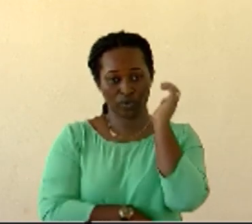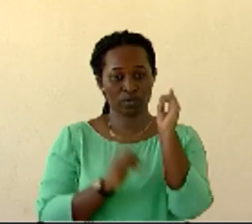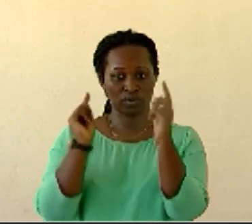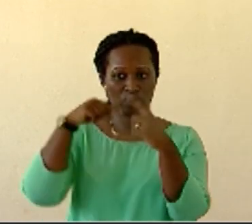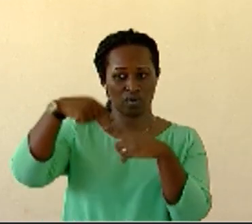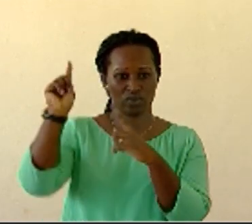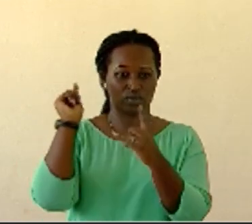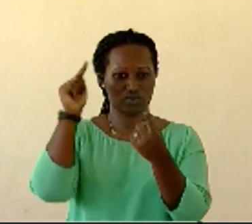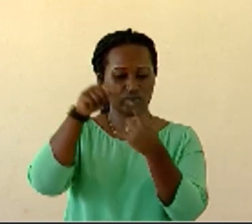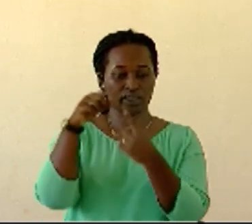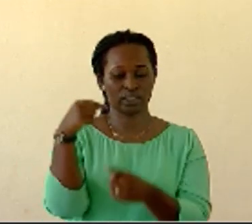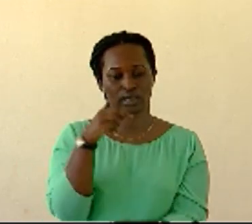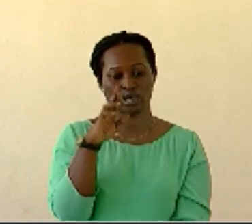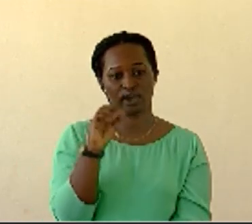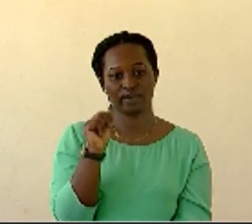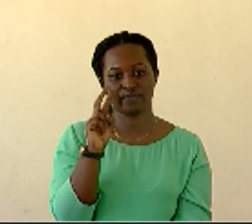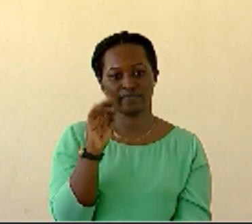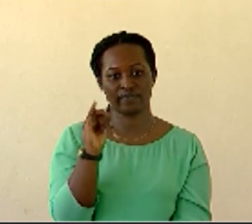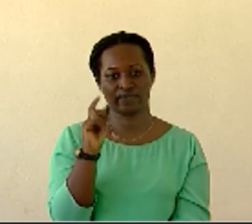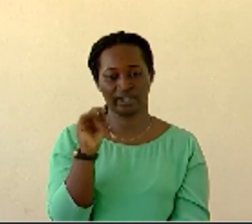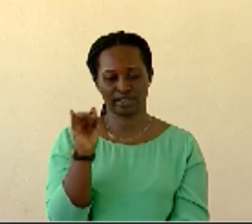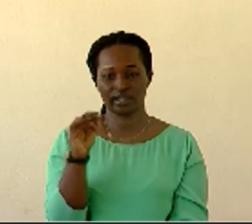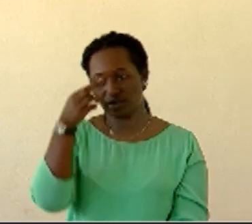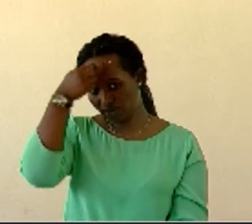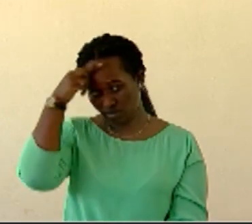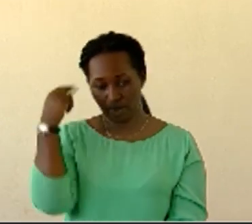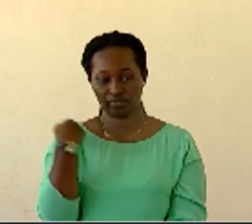from sunlight. That's why we say negative